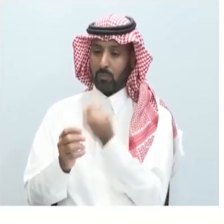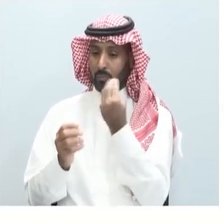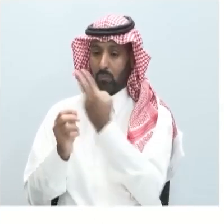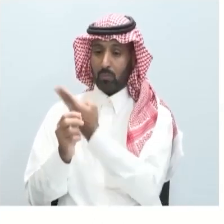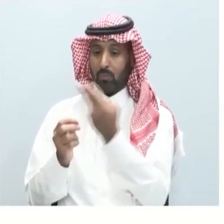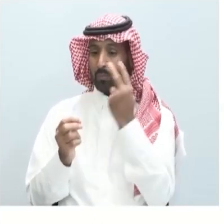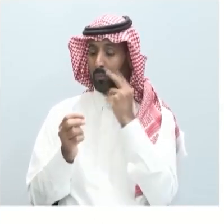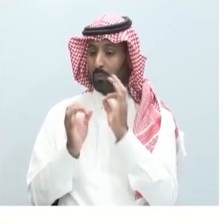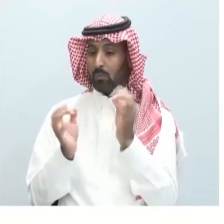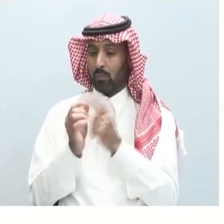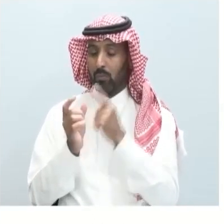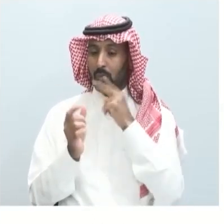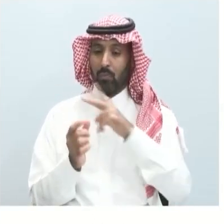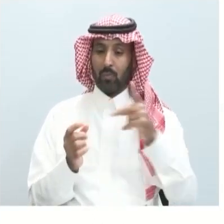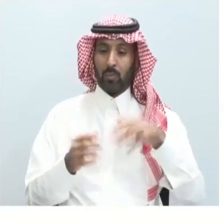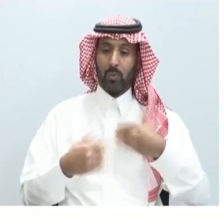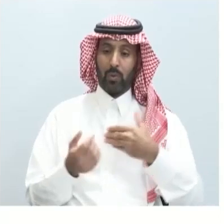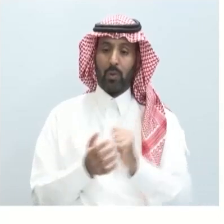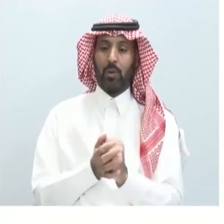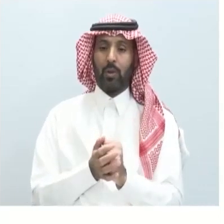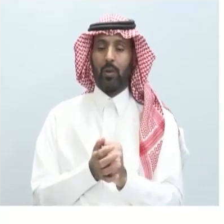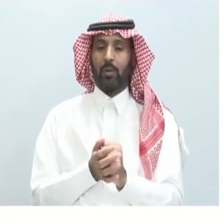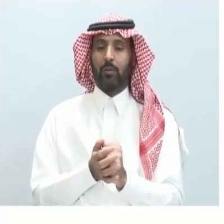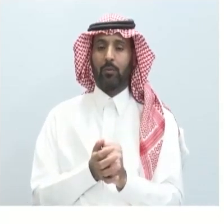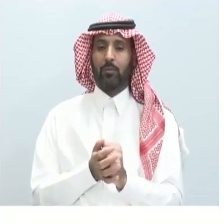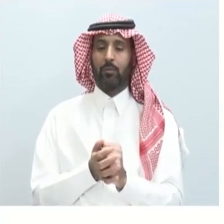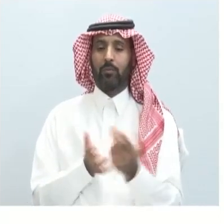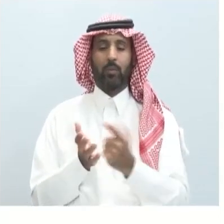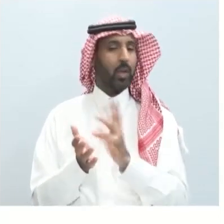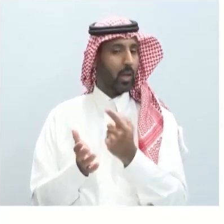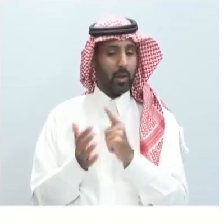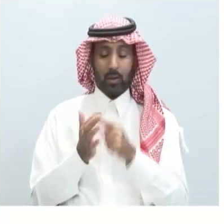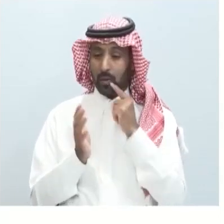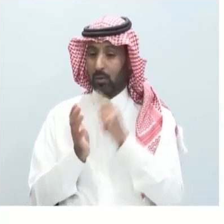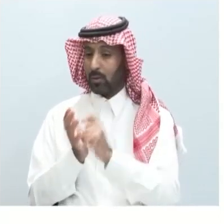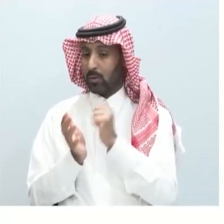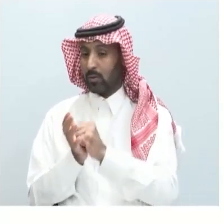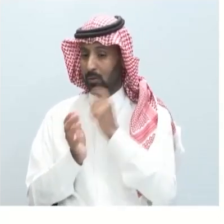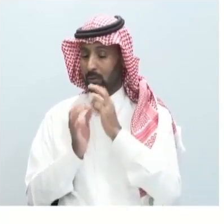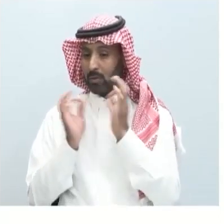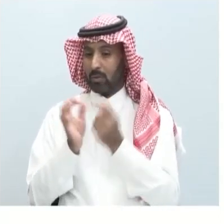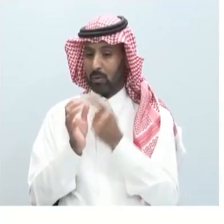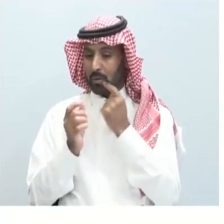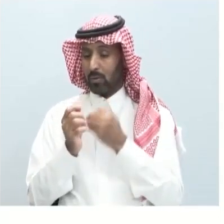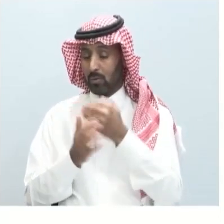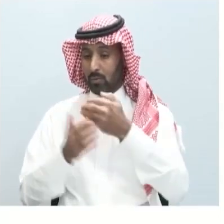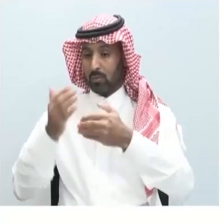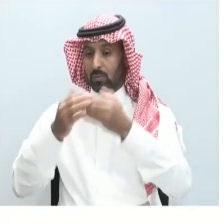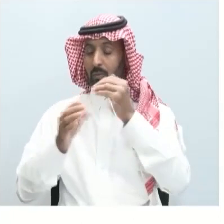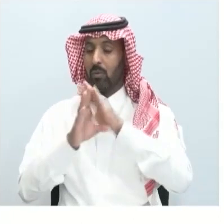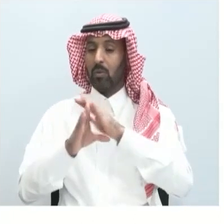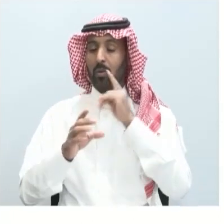and the organization of different types of events and activities. Housing and community development projects will provide a